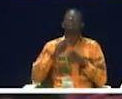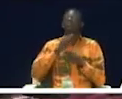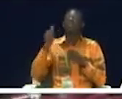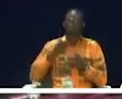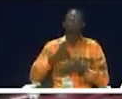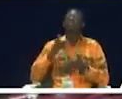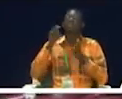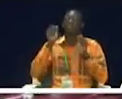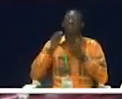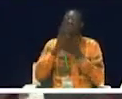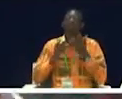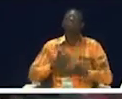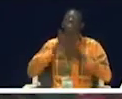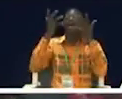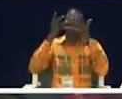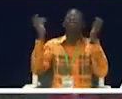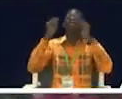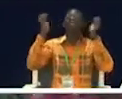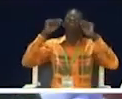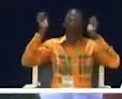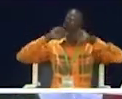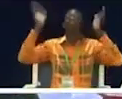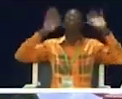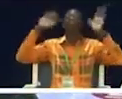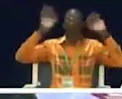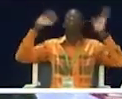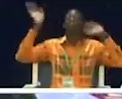Can somebody shout?